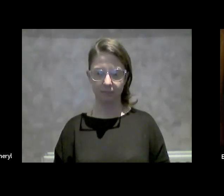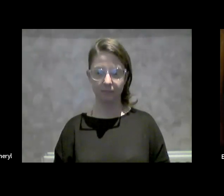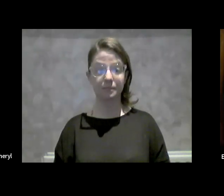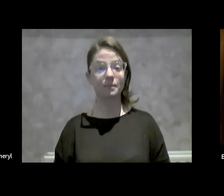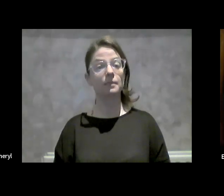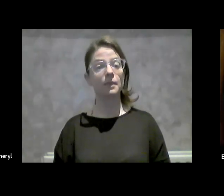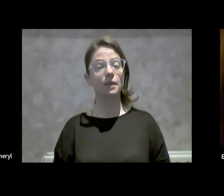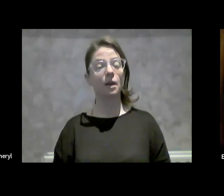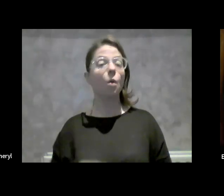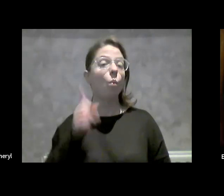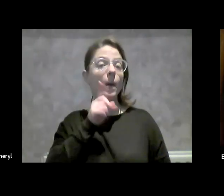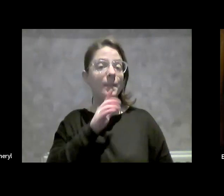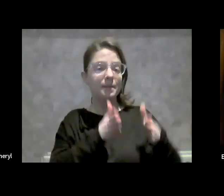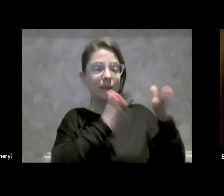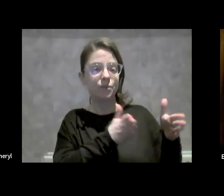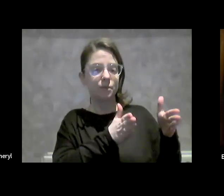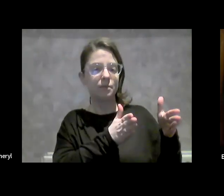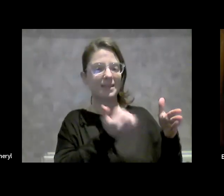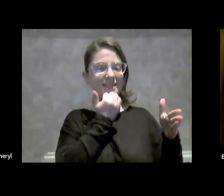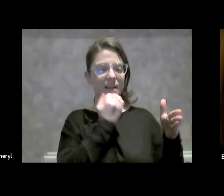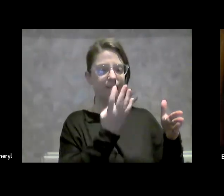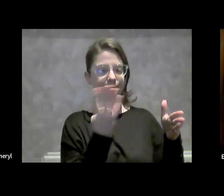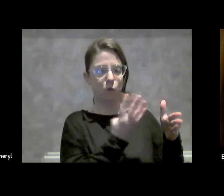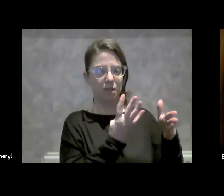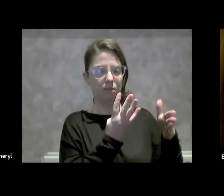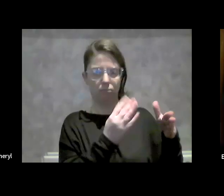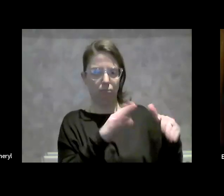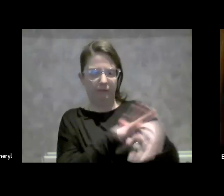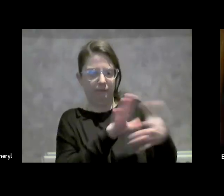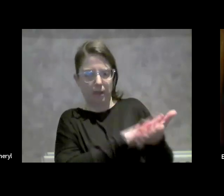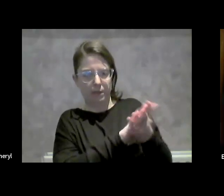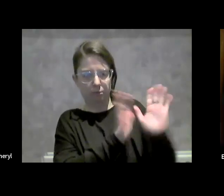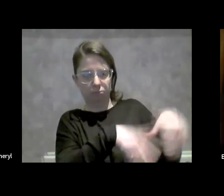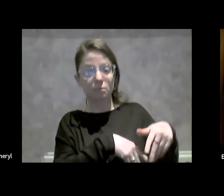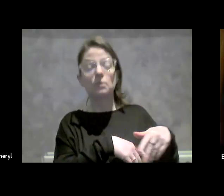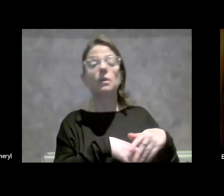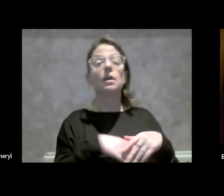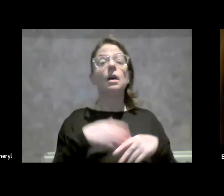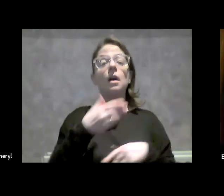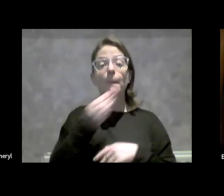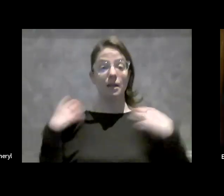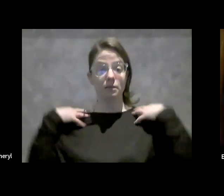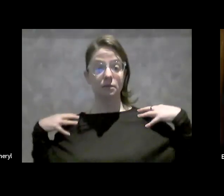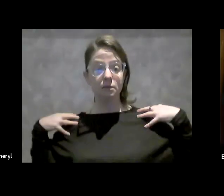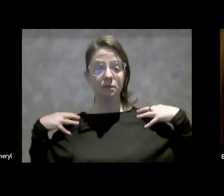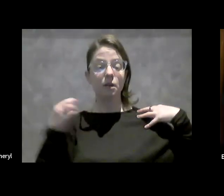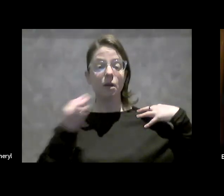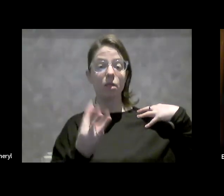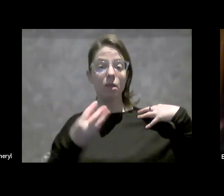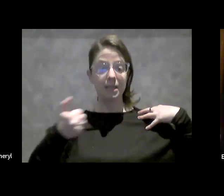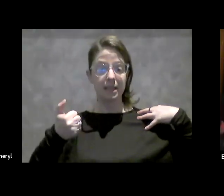Size 14 in the women's section, whatever the fuck that means. 36-inch shoulders in the men's